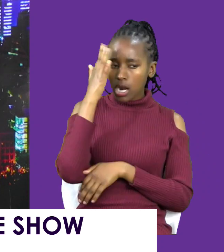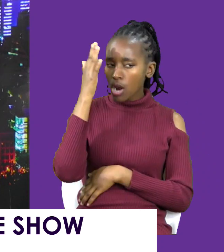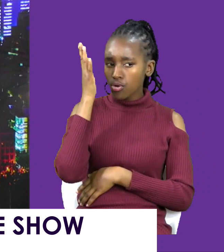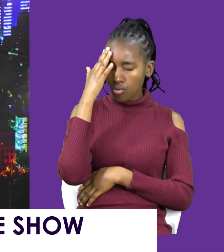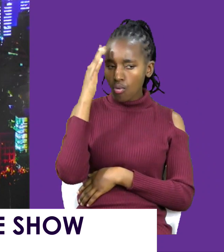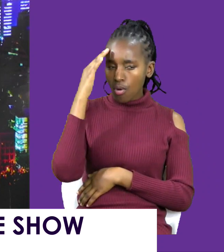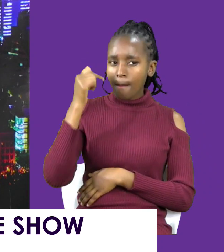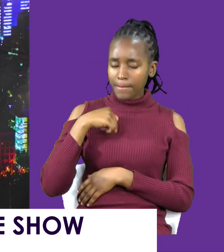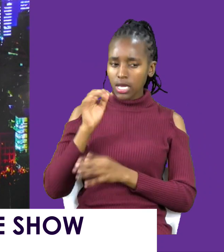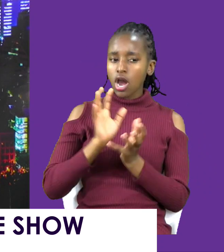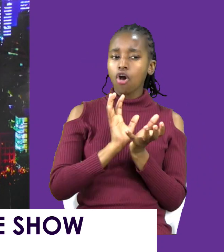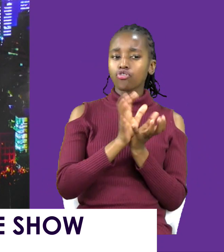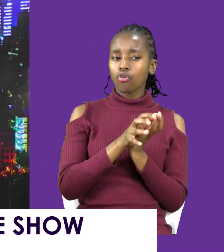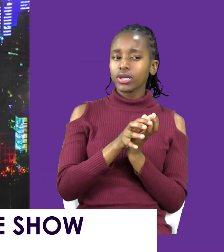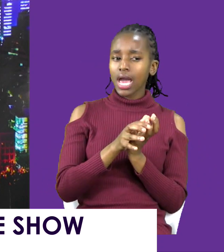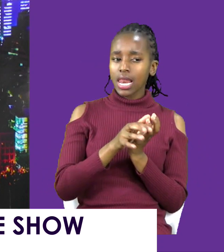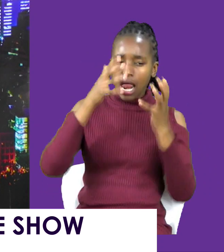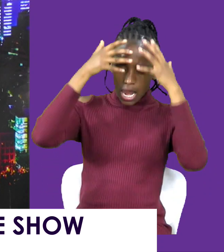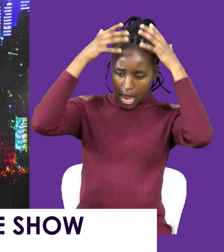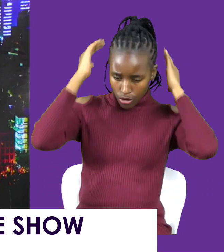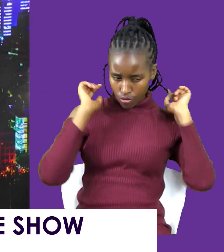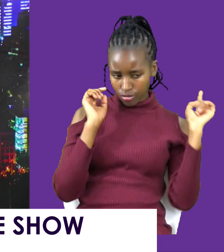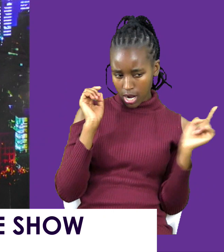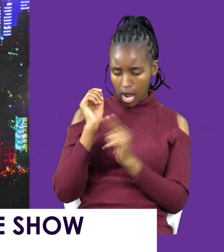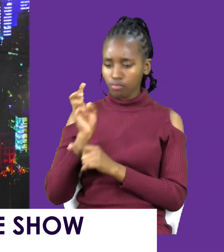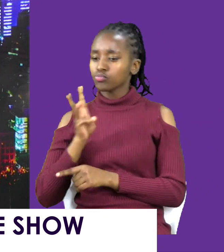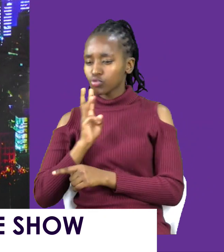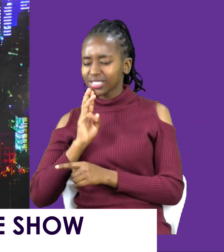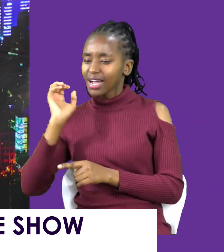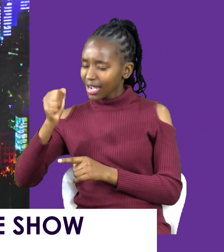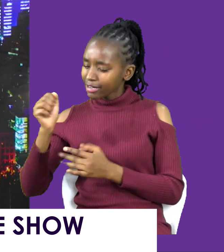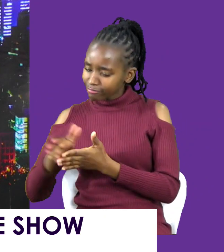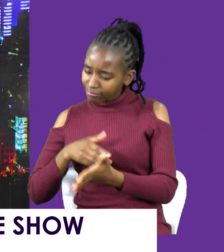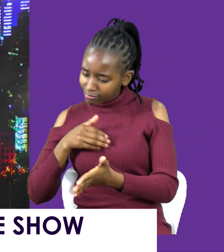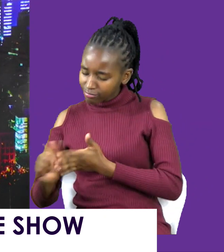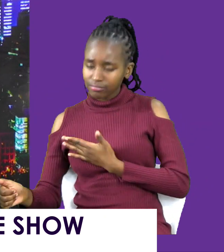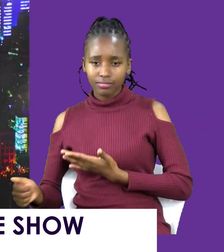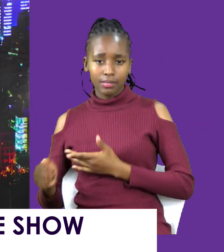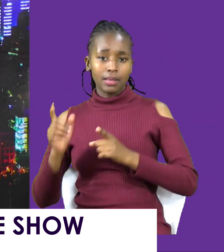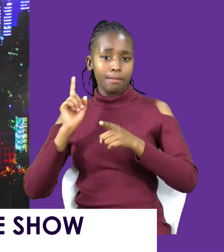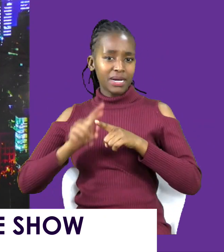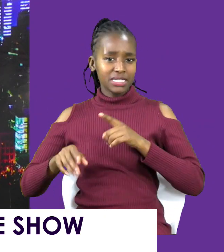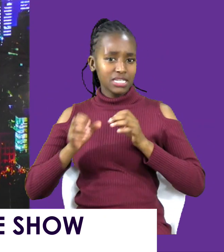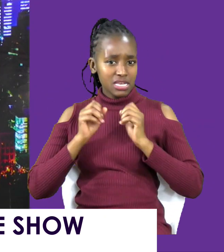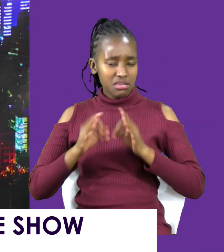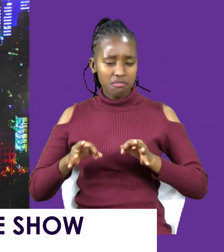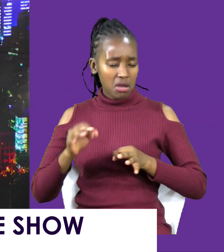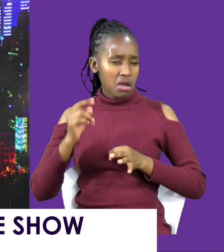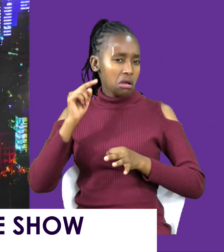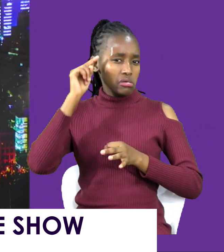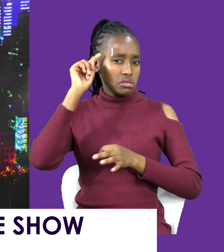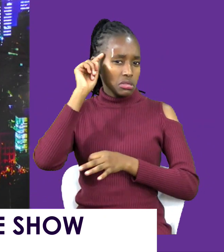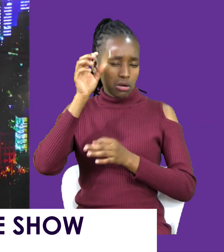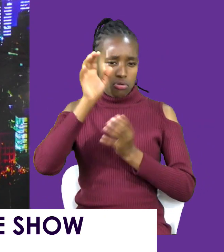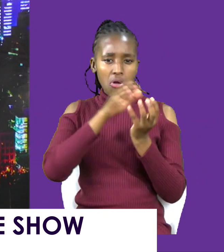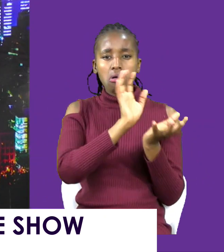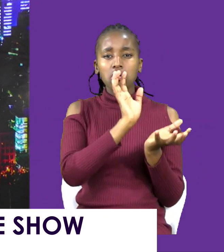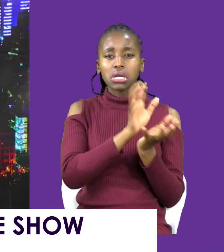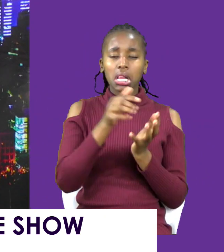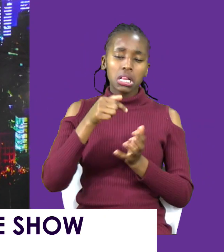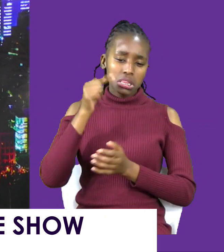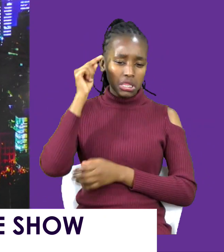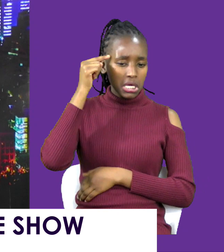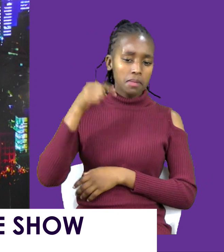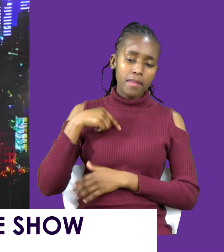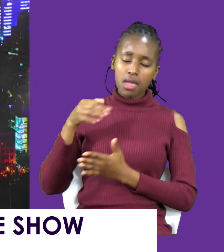and the lion's environment is land, then it will demystify the lion in its mind. That is